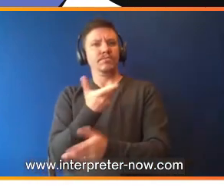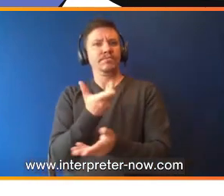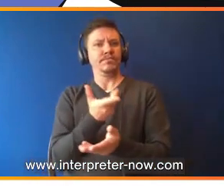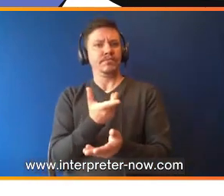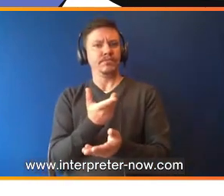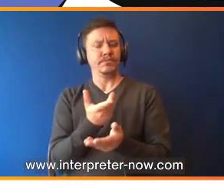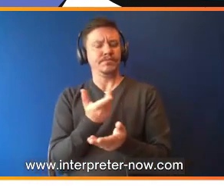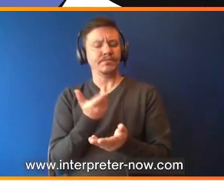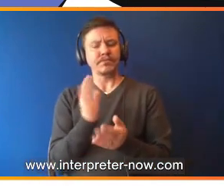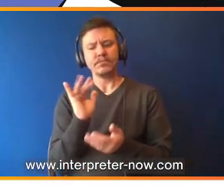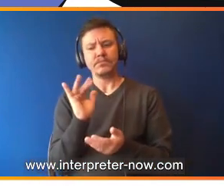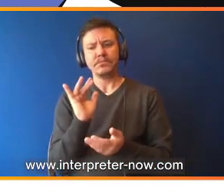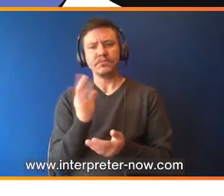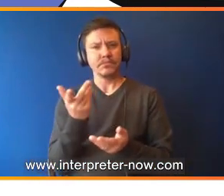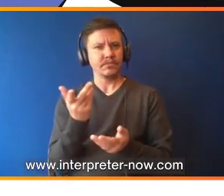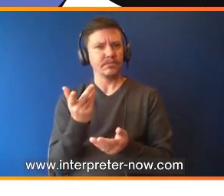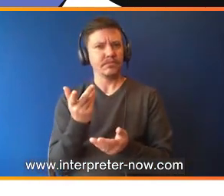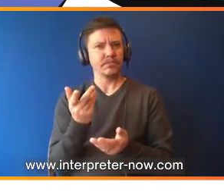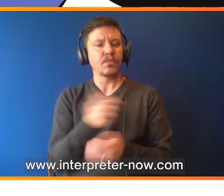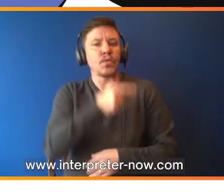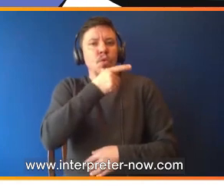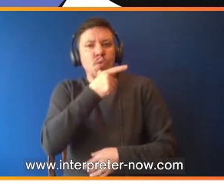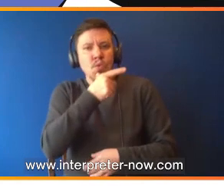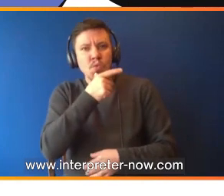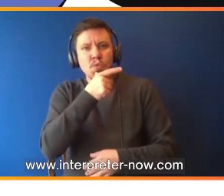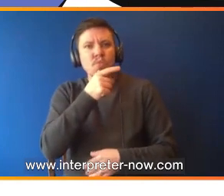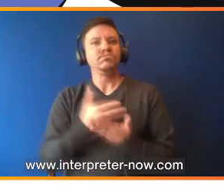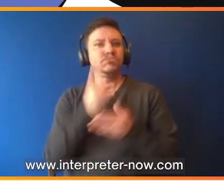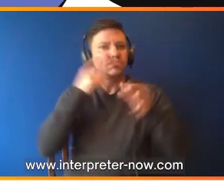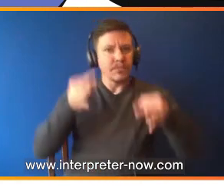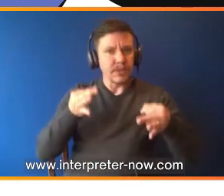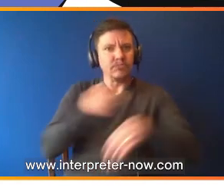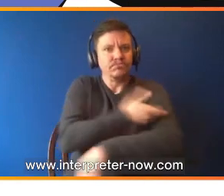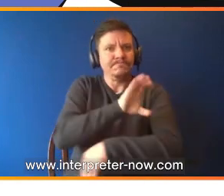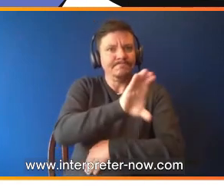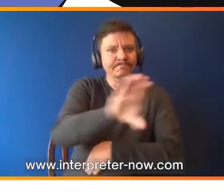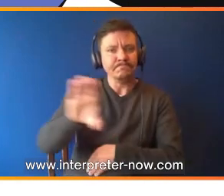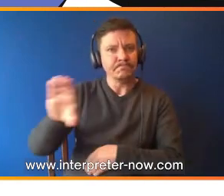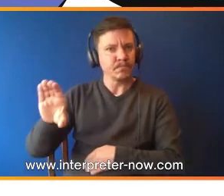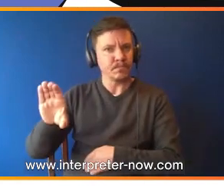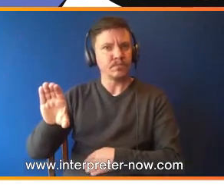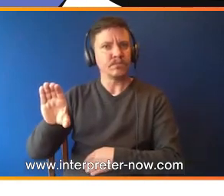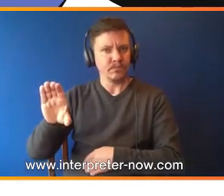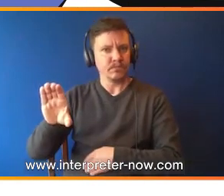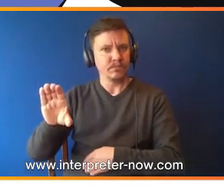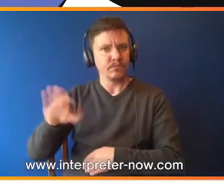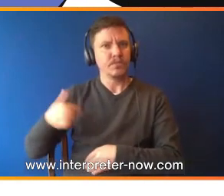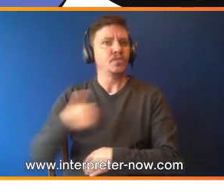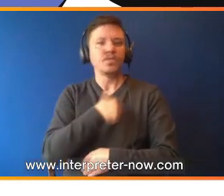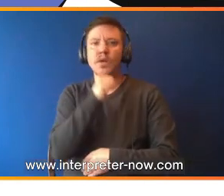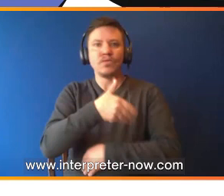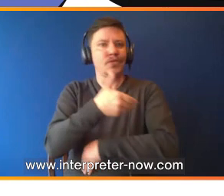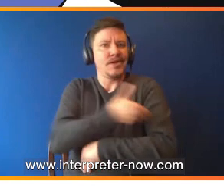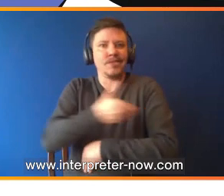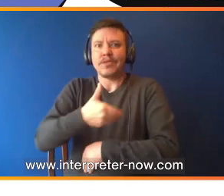ensure that, we're not hoarding that power, especially amongst those who already have the most privilege and tend to kind of perpetuate the